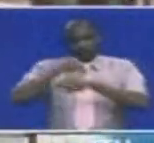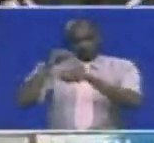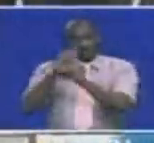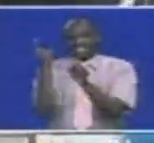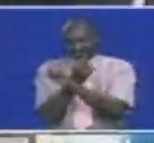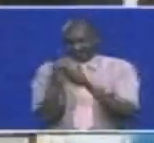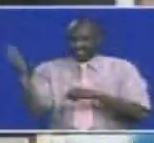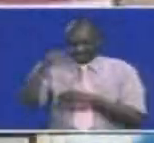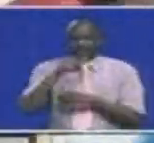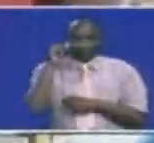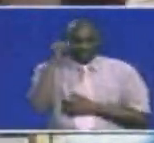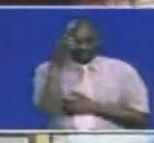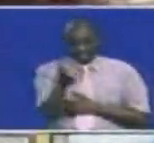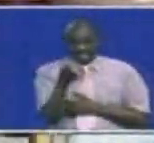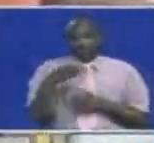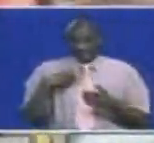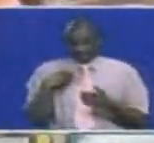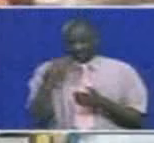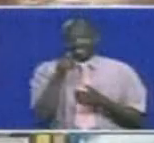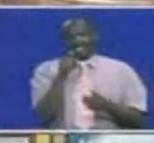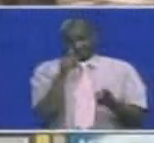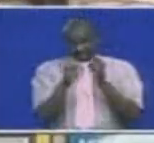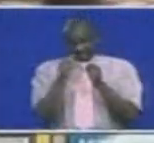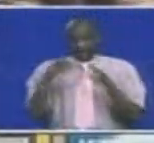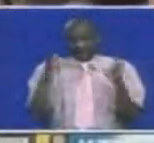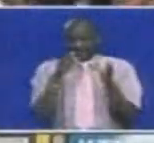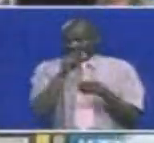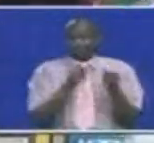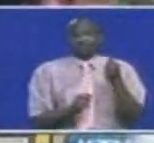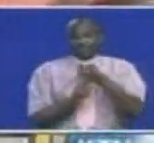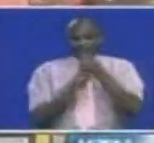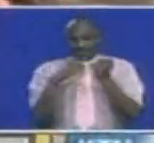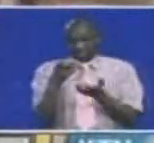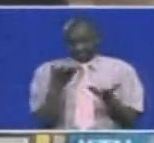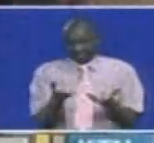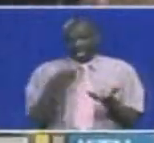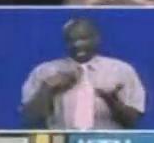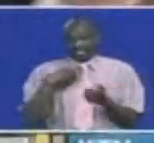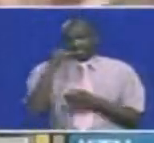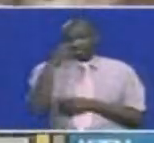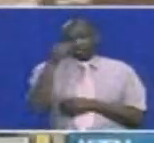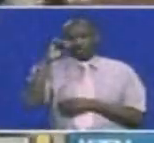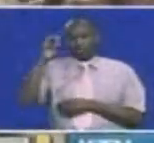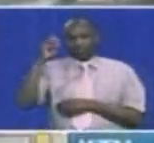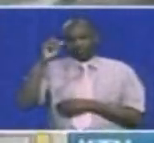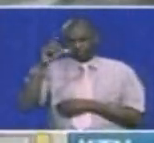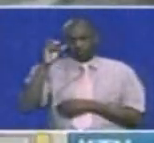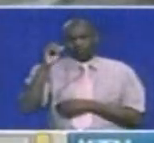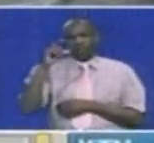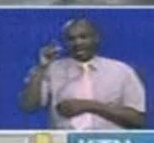gathered in Mombasa ahead of the Brookside Dairy Secondary School Games, which start Tuesday at the Shimula Tower School and Shanzu Teachers